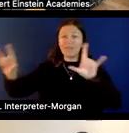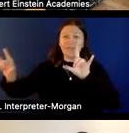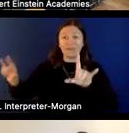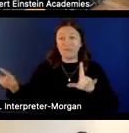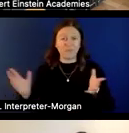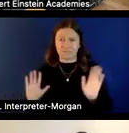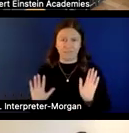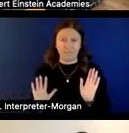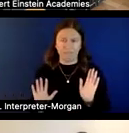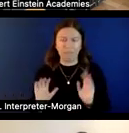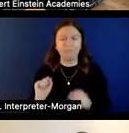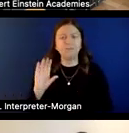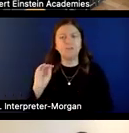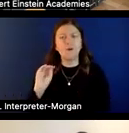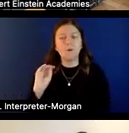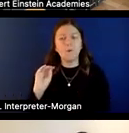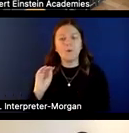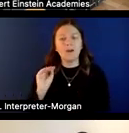wir haben es alle lieb is something like